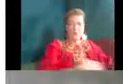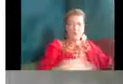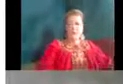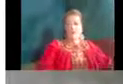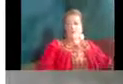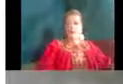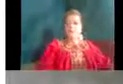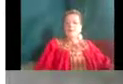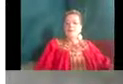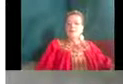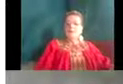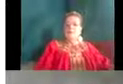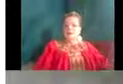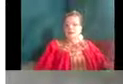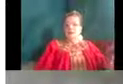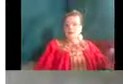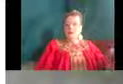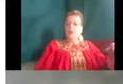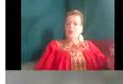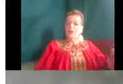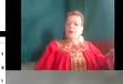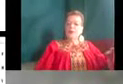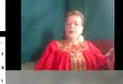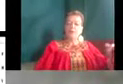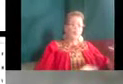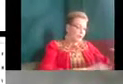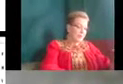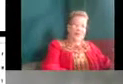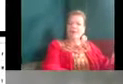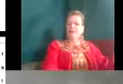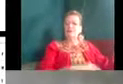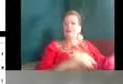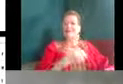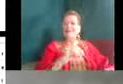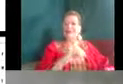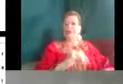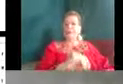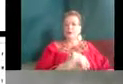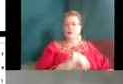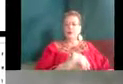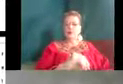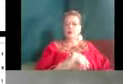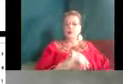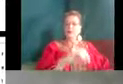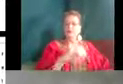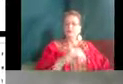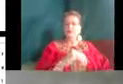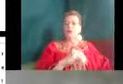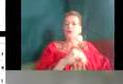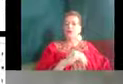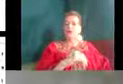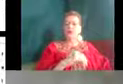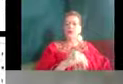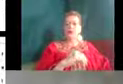the most important thing that you can do is have it written down all right don't